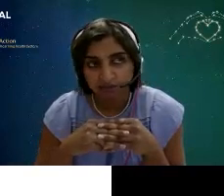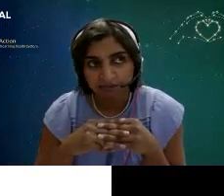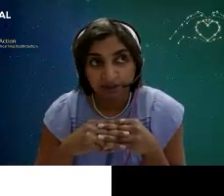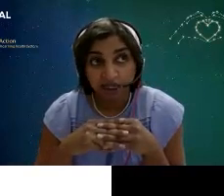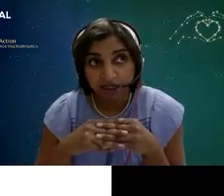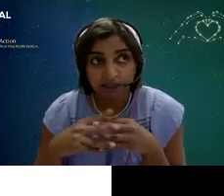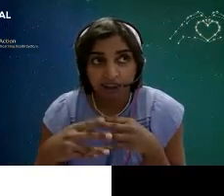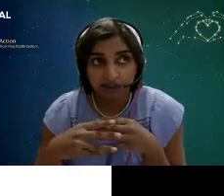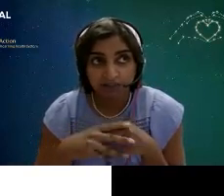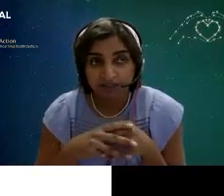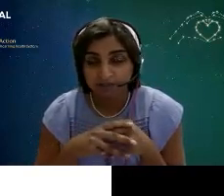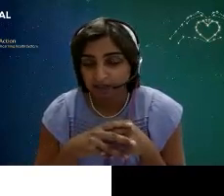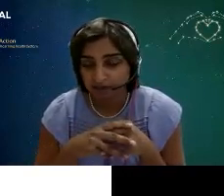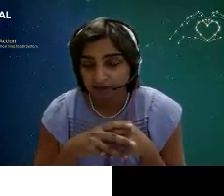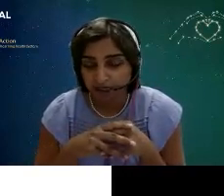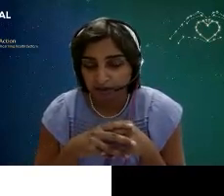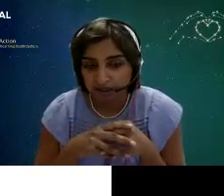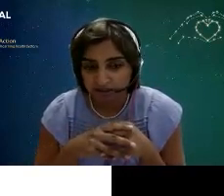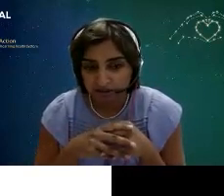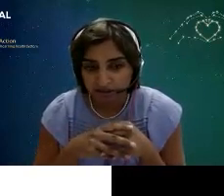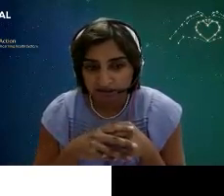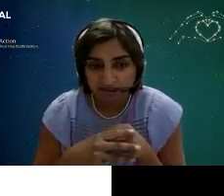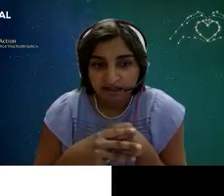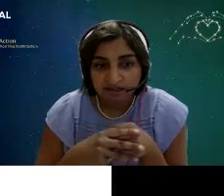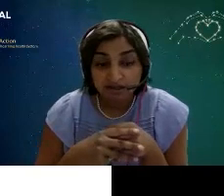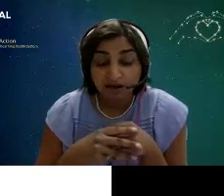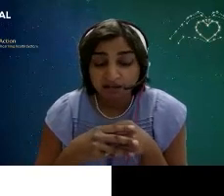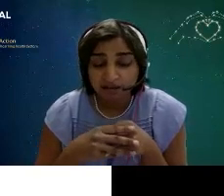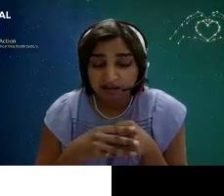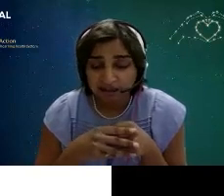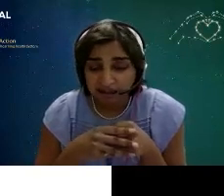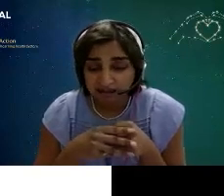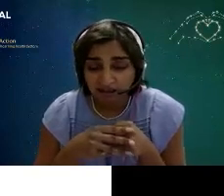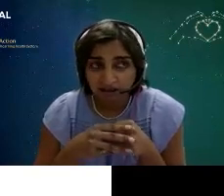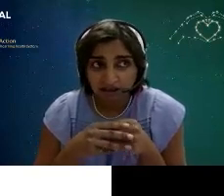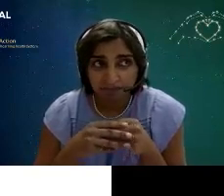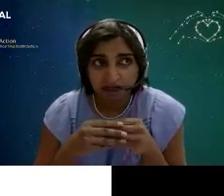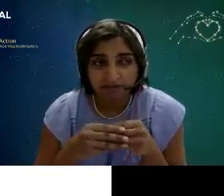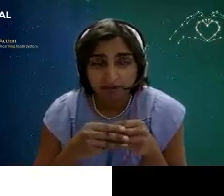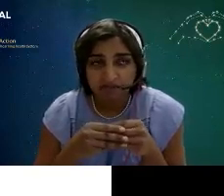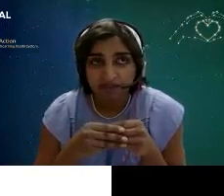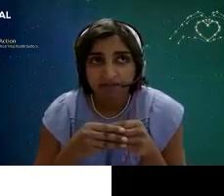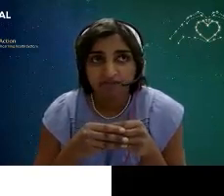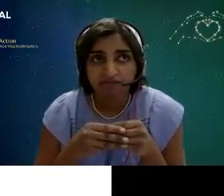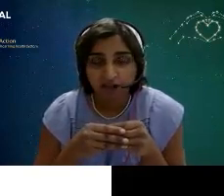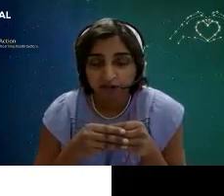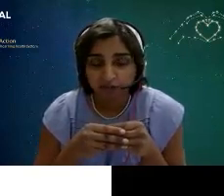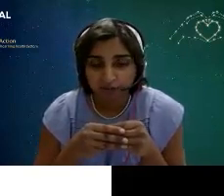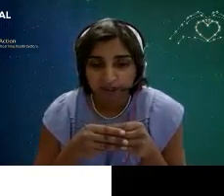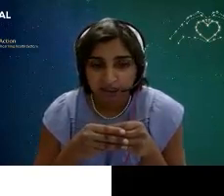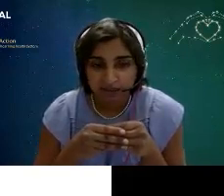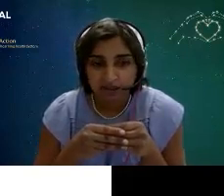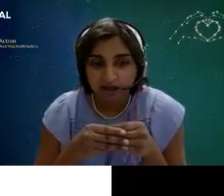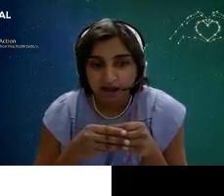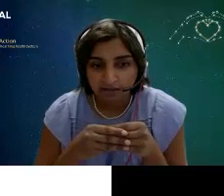change or help change somebody's behaviors around exercise. And so I really need a platform to be able to follow